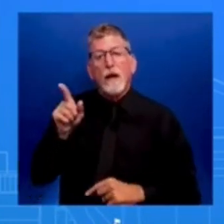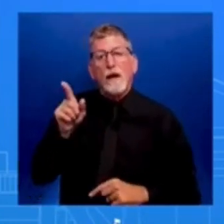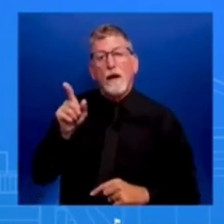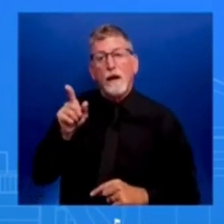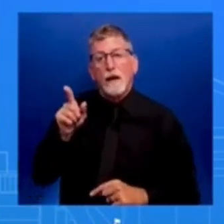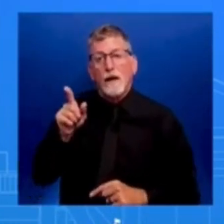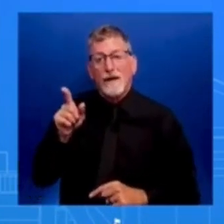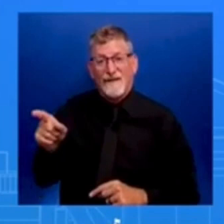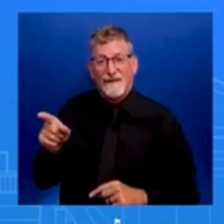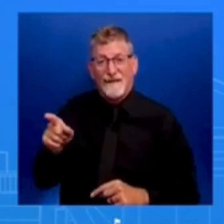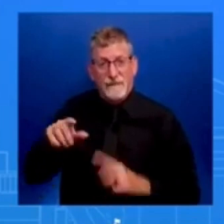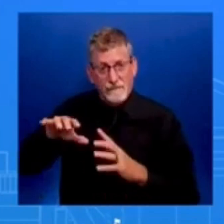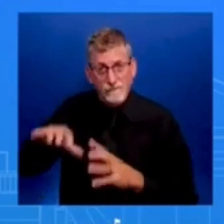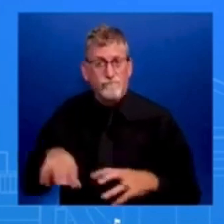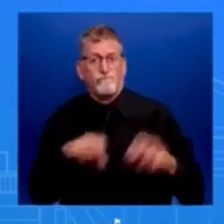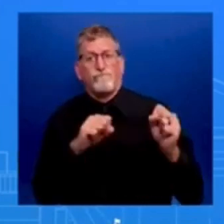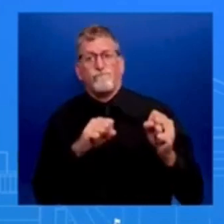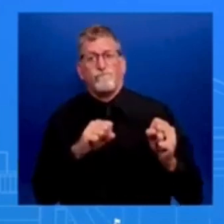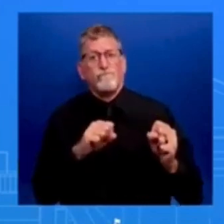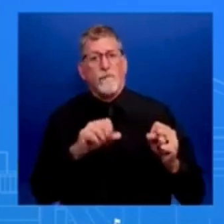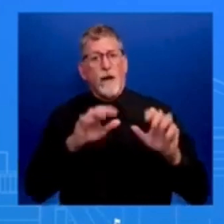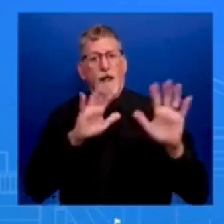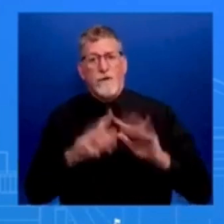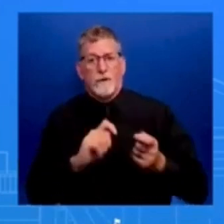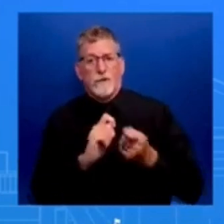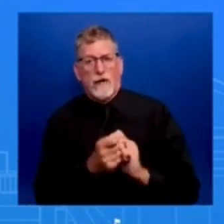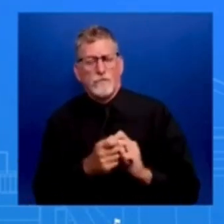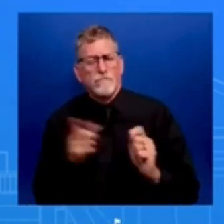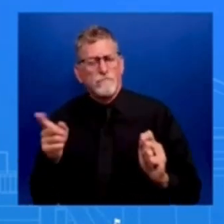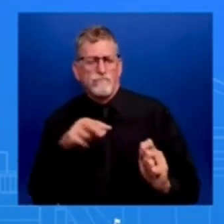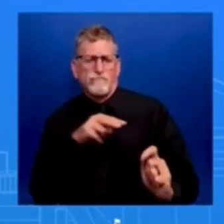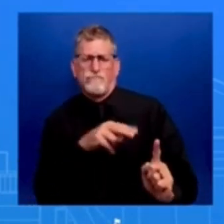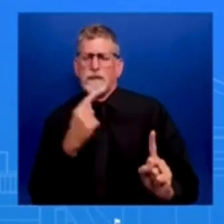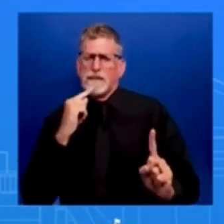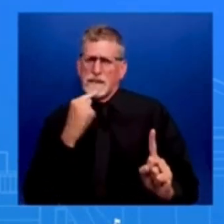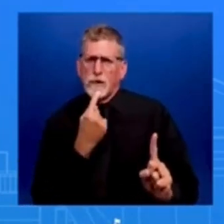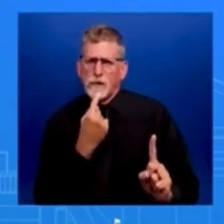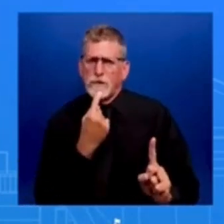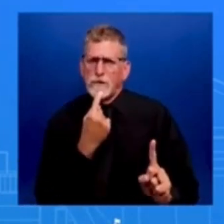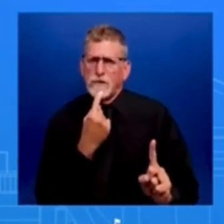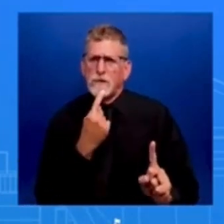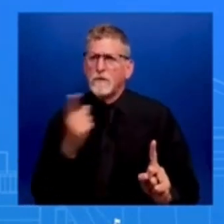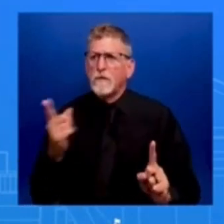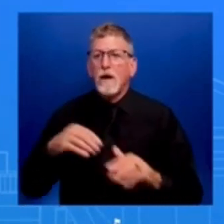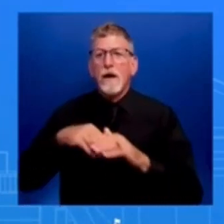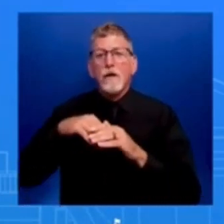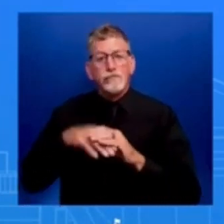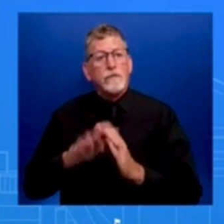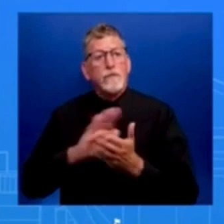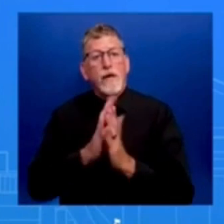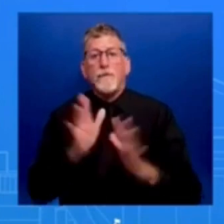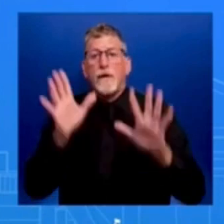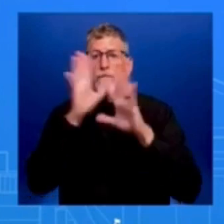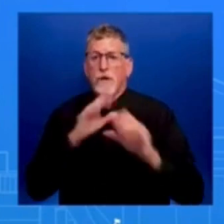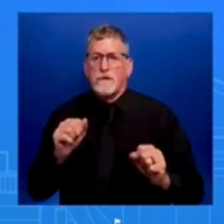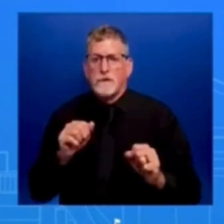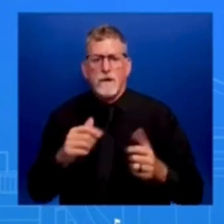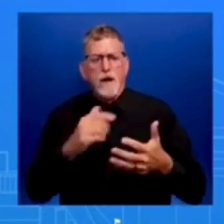in day one in this administration, as I've laid out many times before, he's done more to move forward on dealing